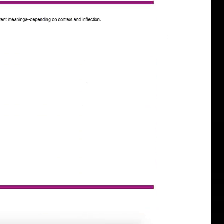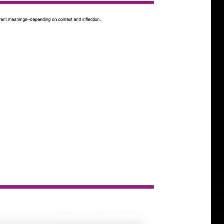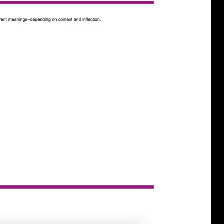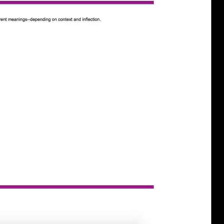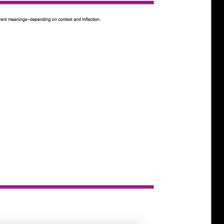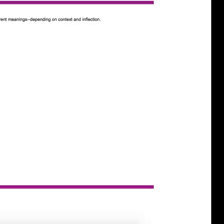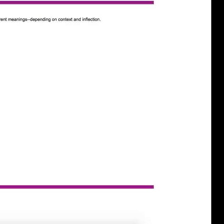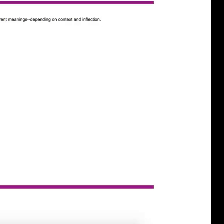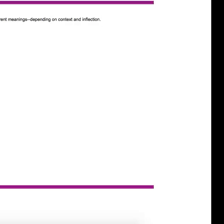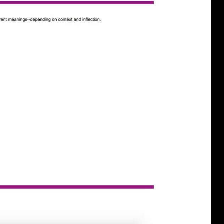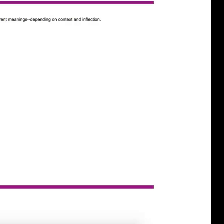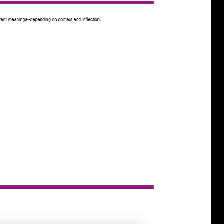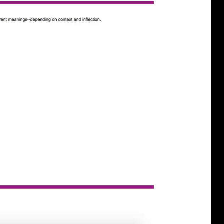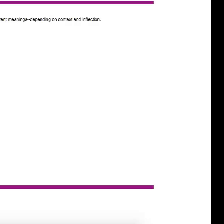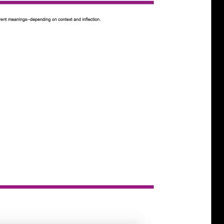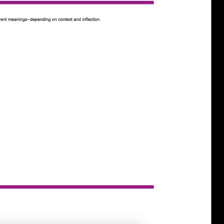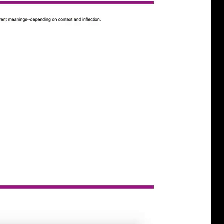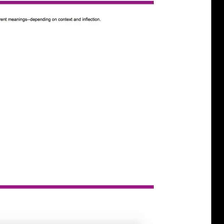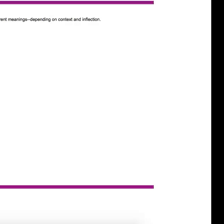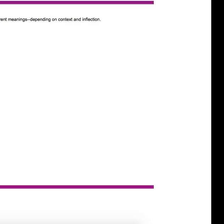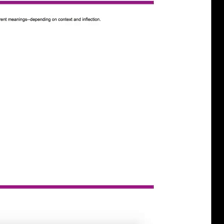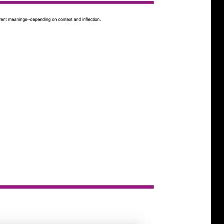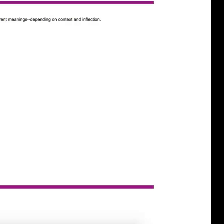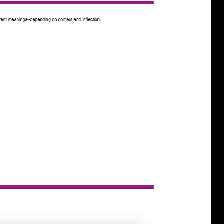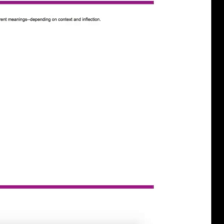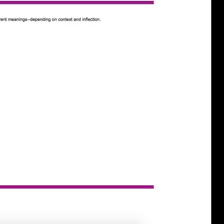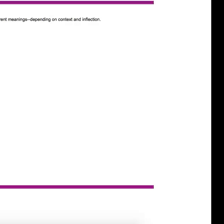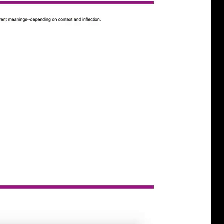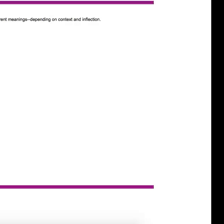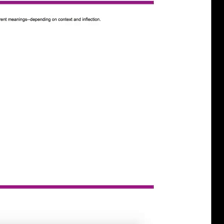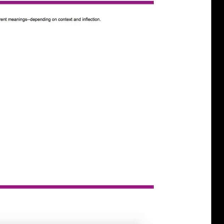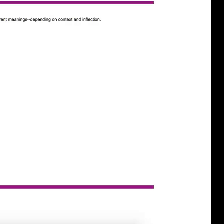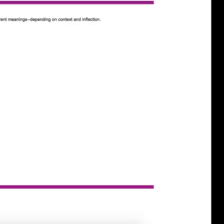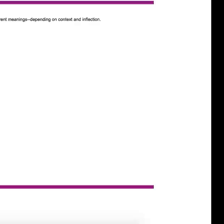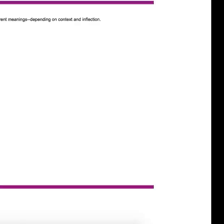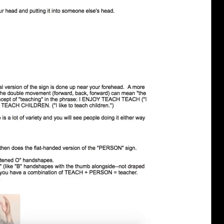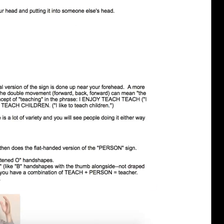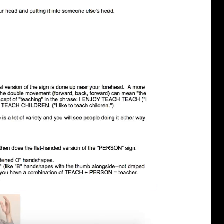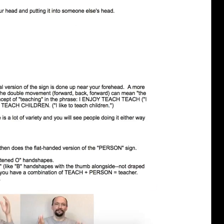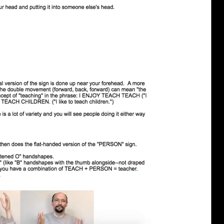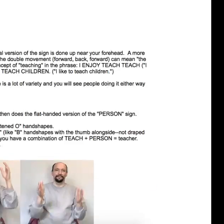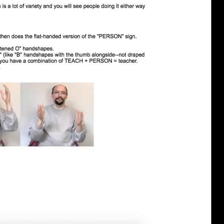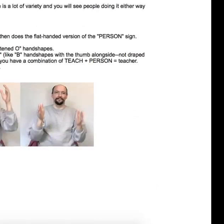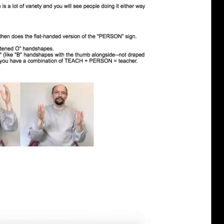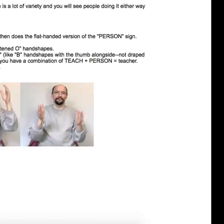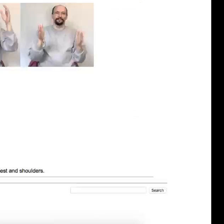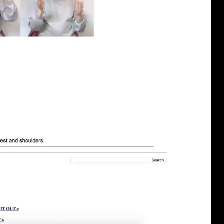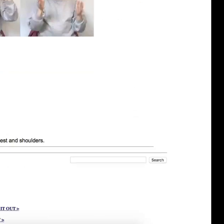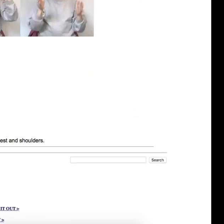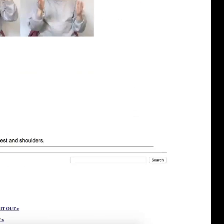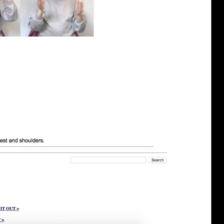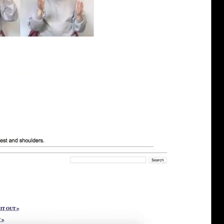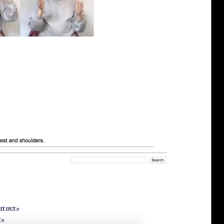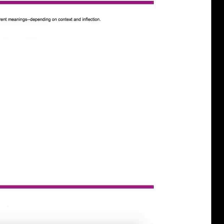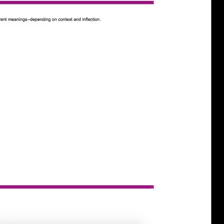of the vocabulary already nicely right here for you that you can click on to learn the signs you'll